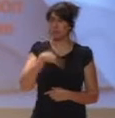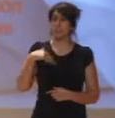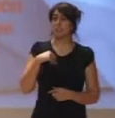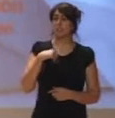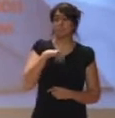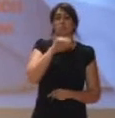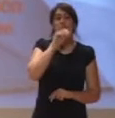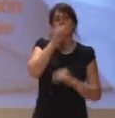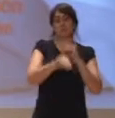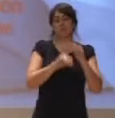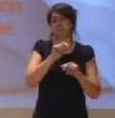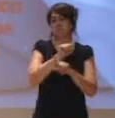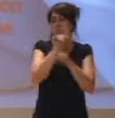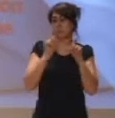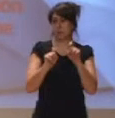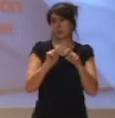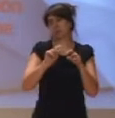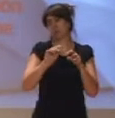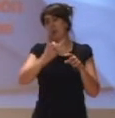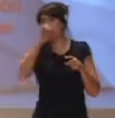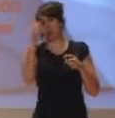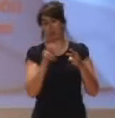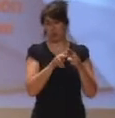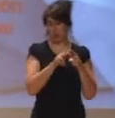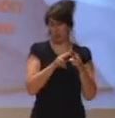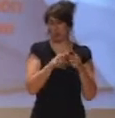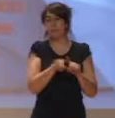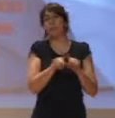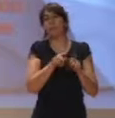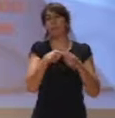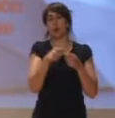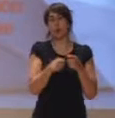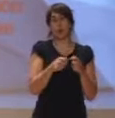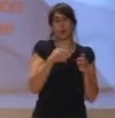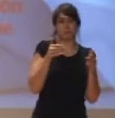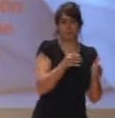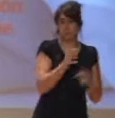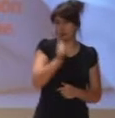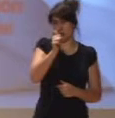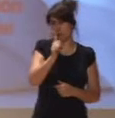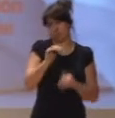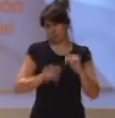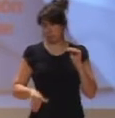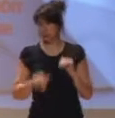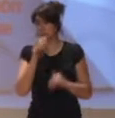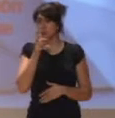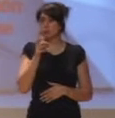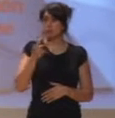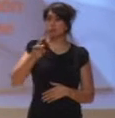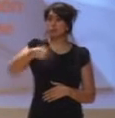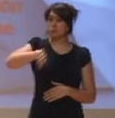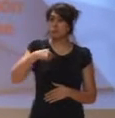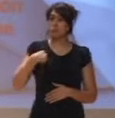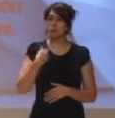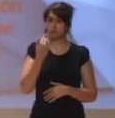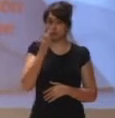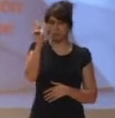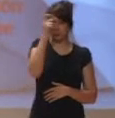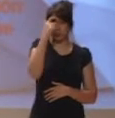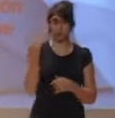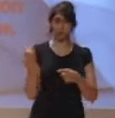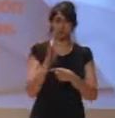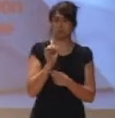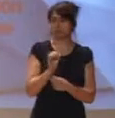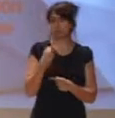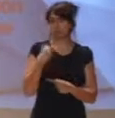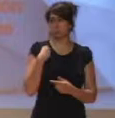two questions, less of a more commercial nature perhaps than the previous questions. The INREDIS concept